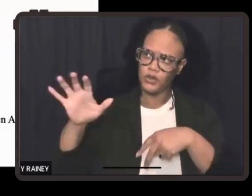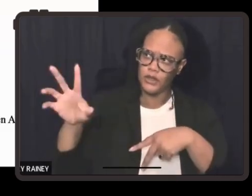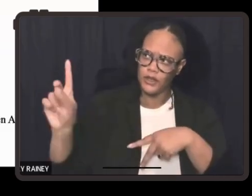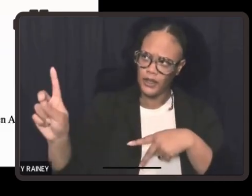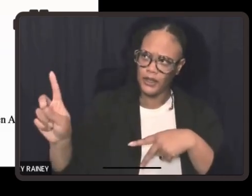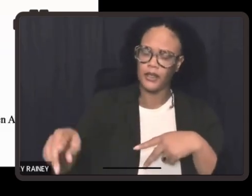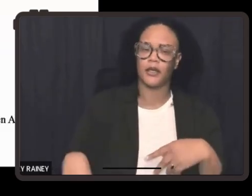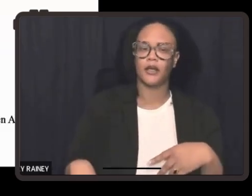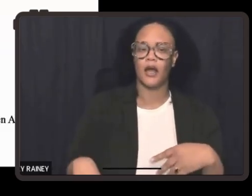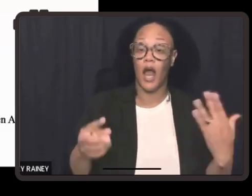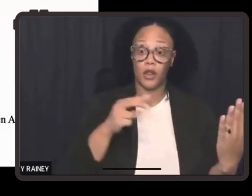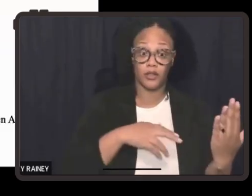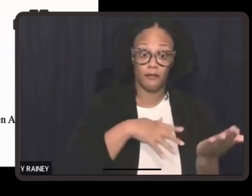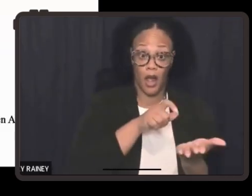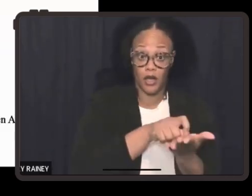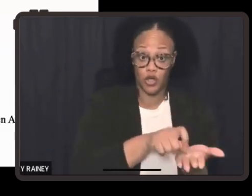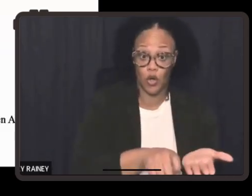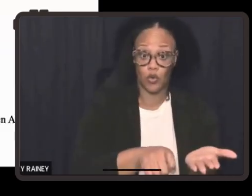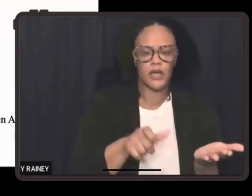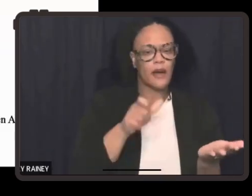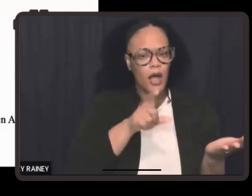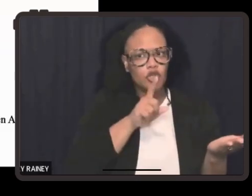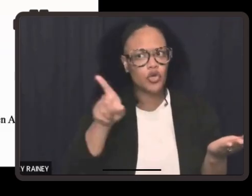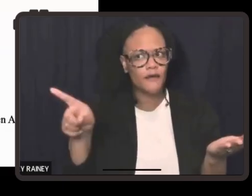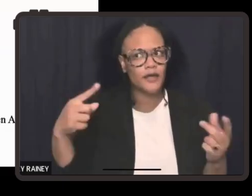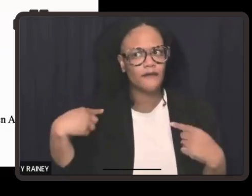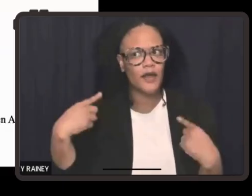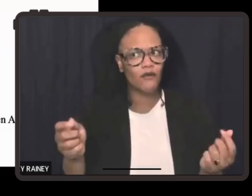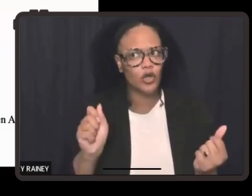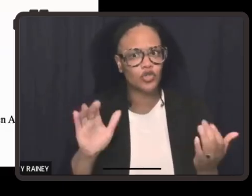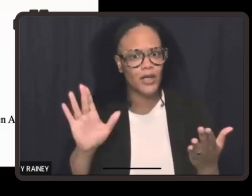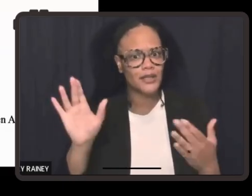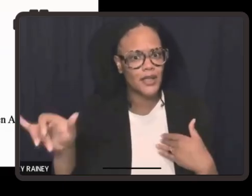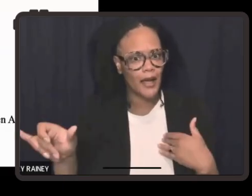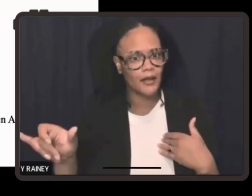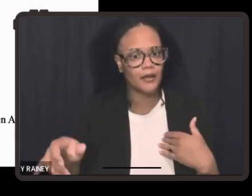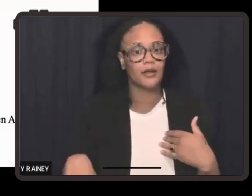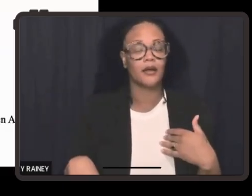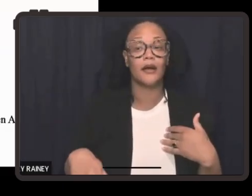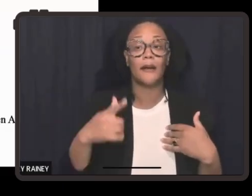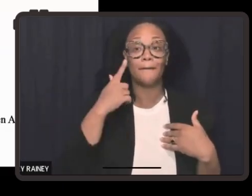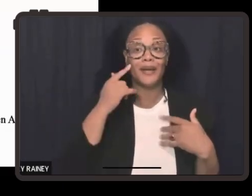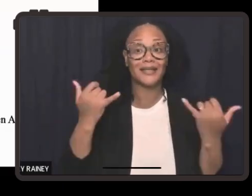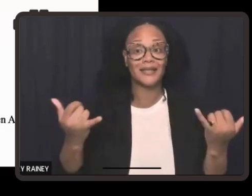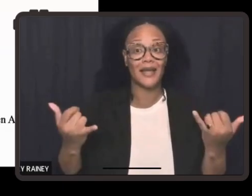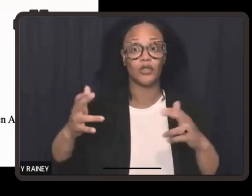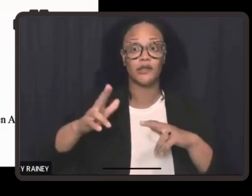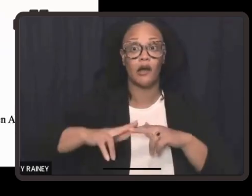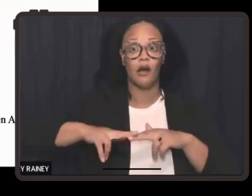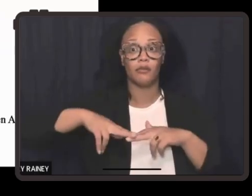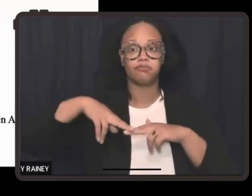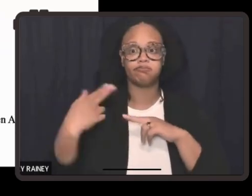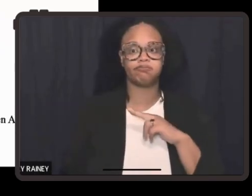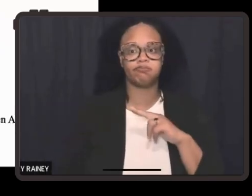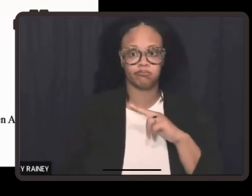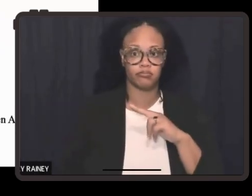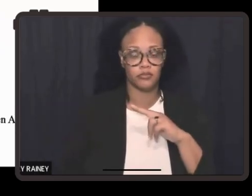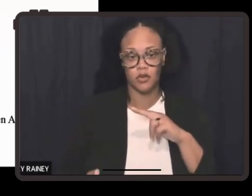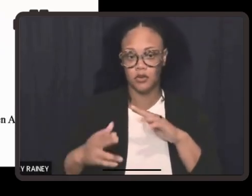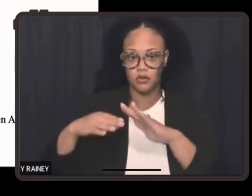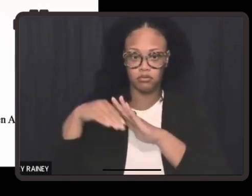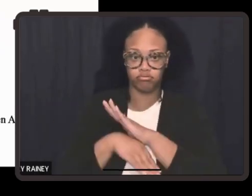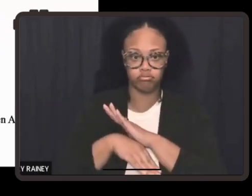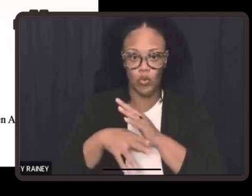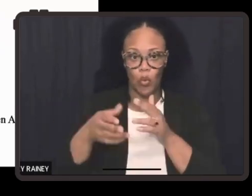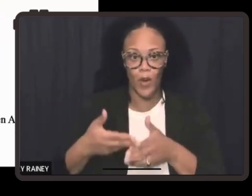notes, and I'm not sure that was ever addressed. Now she's losing huge amounts of weight. She came in with I think